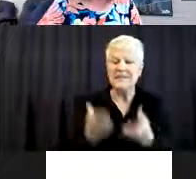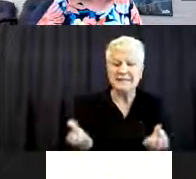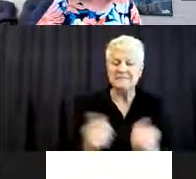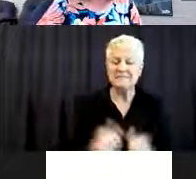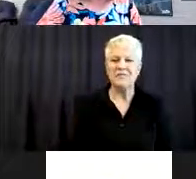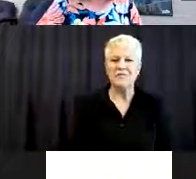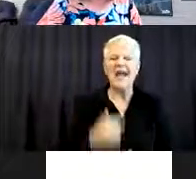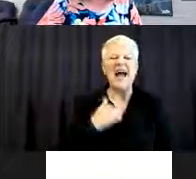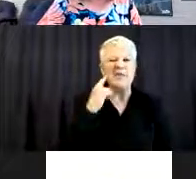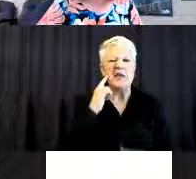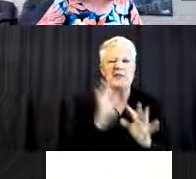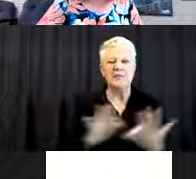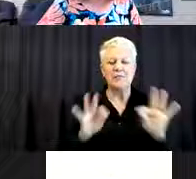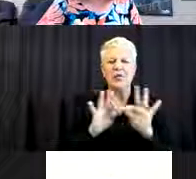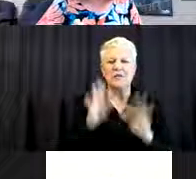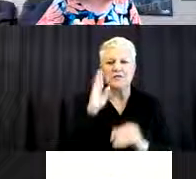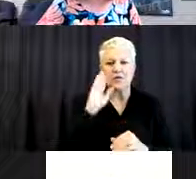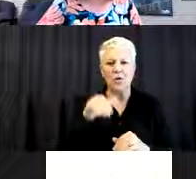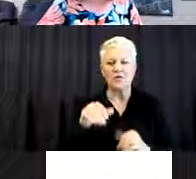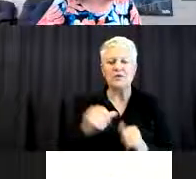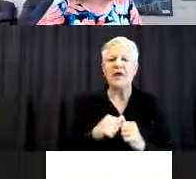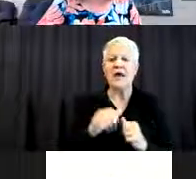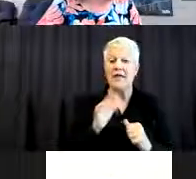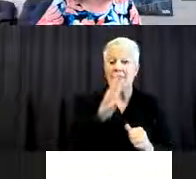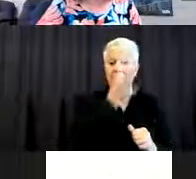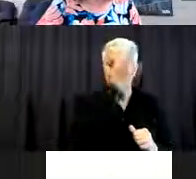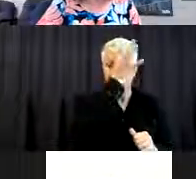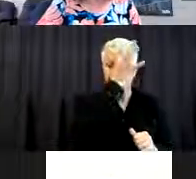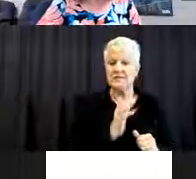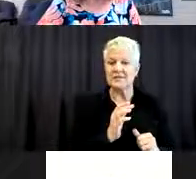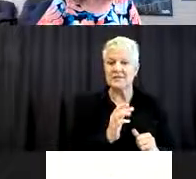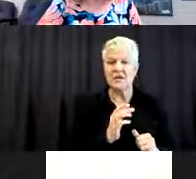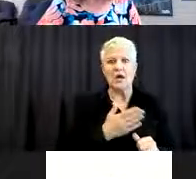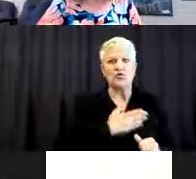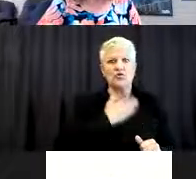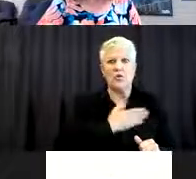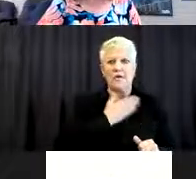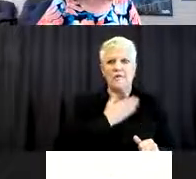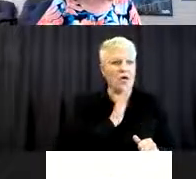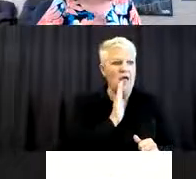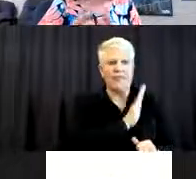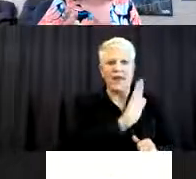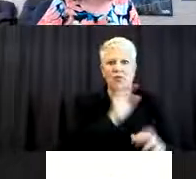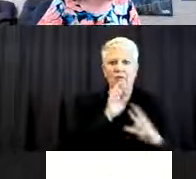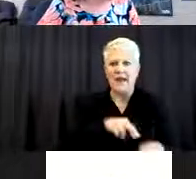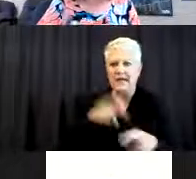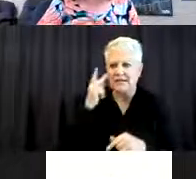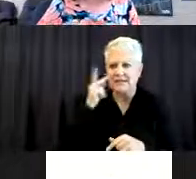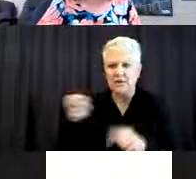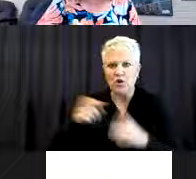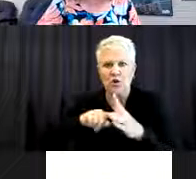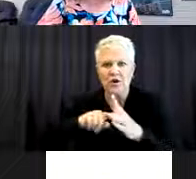I think it's important to note the parents' joyful reaction to seeing her